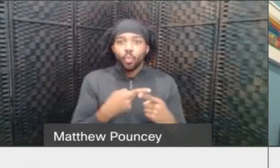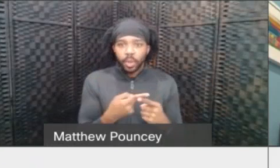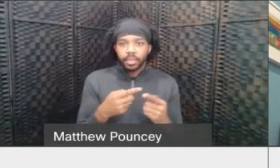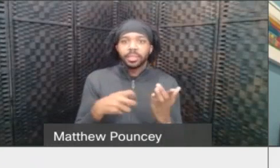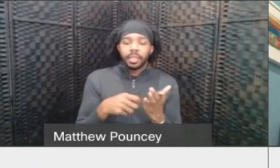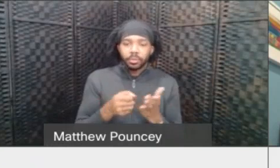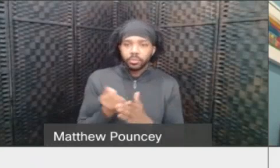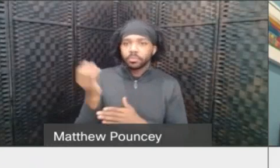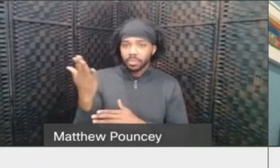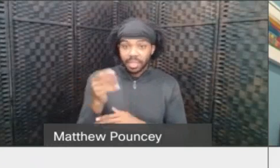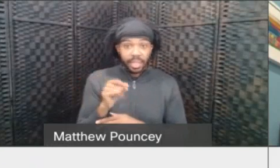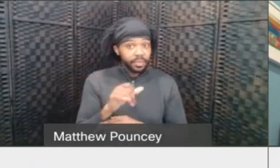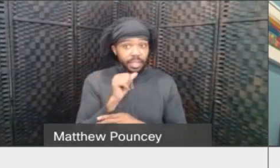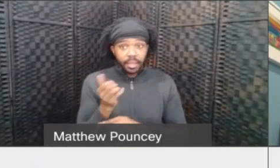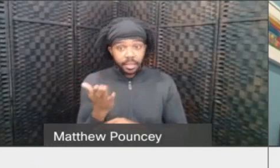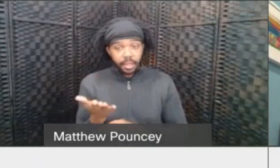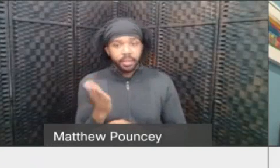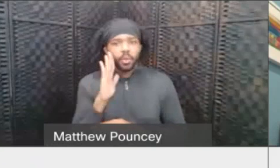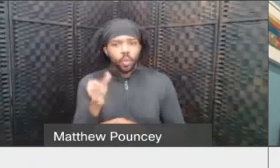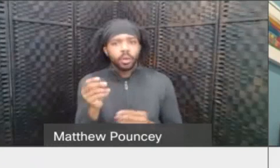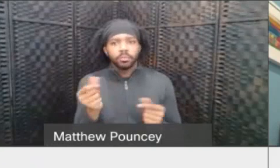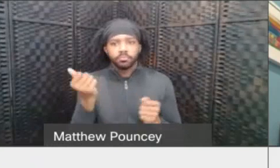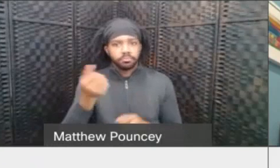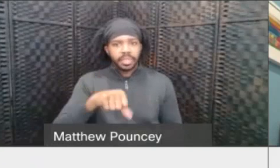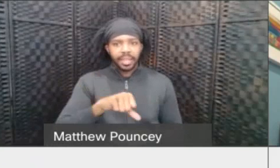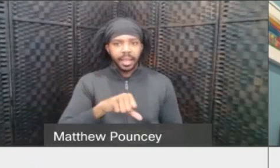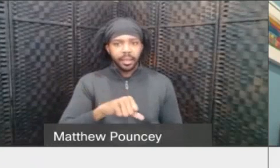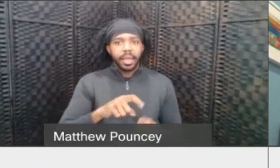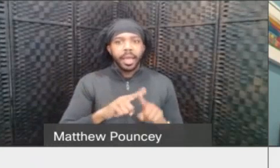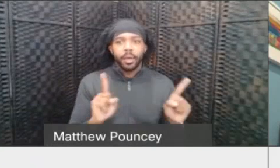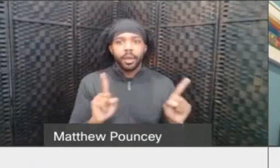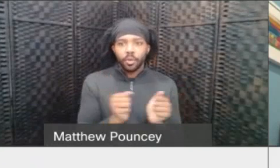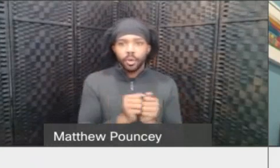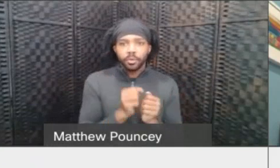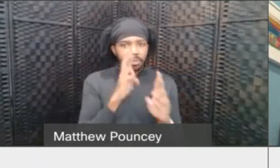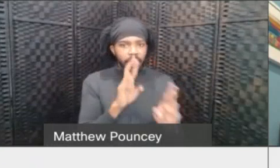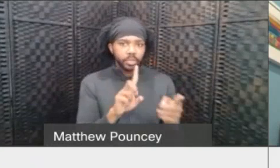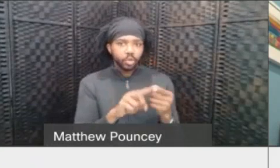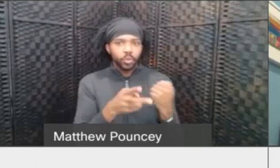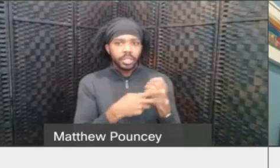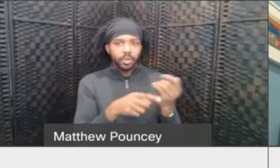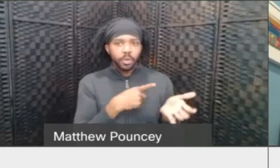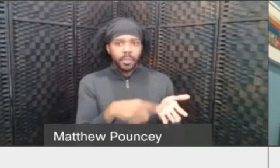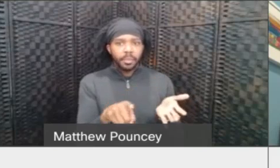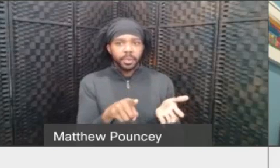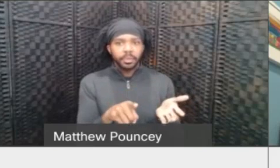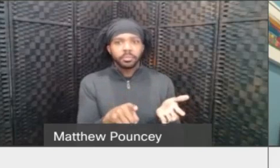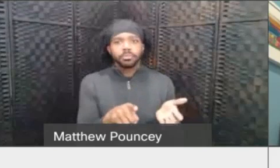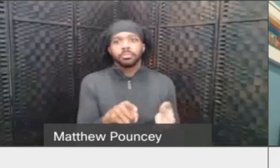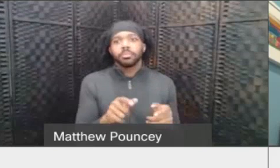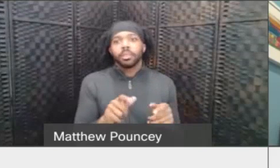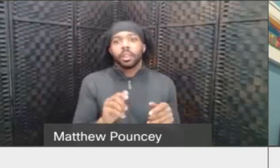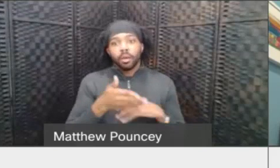the retainer billing submission. However, with respect to the retainer payment, a lapse of 30 days or more should